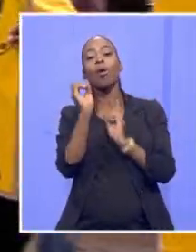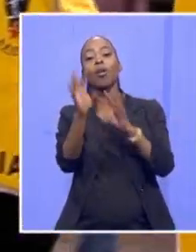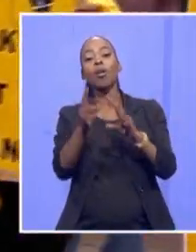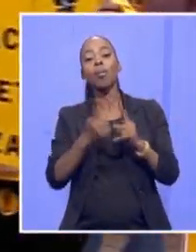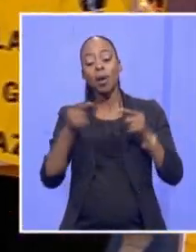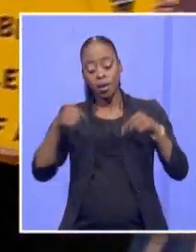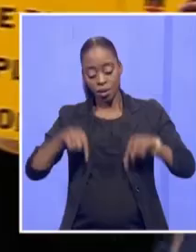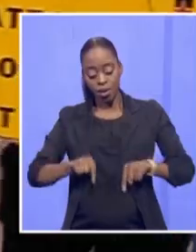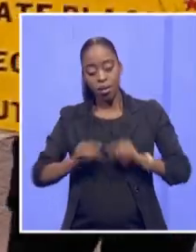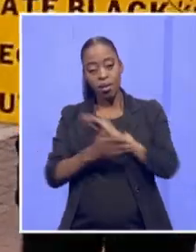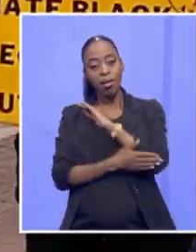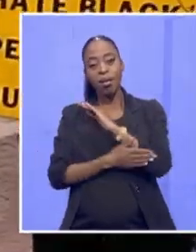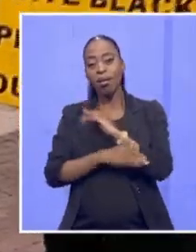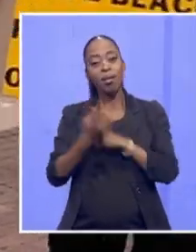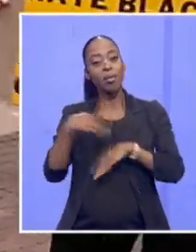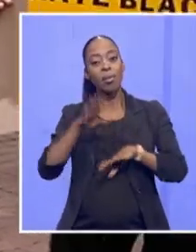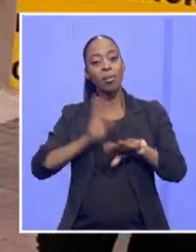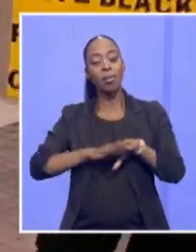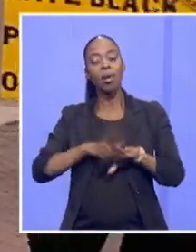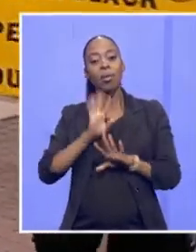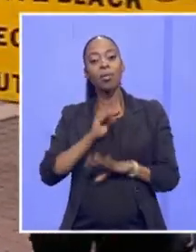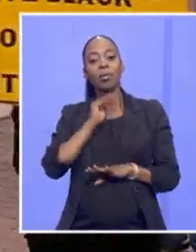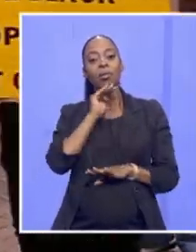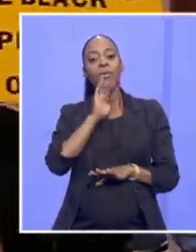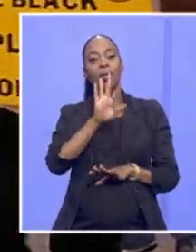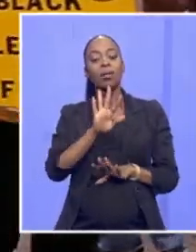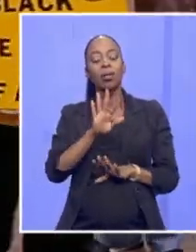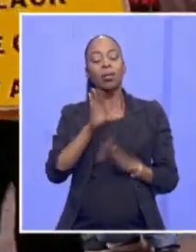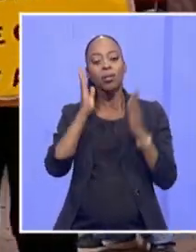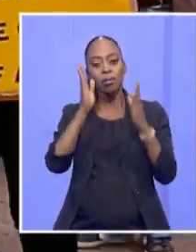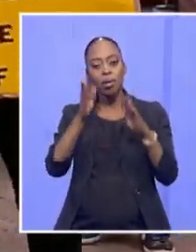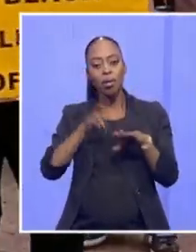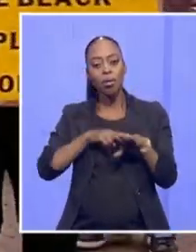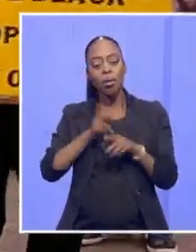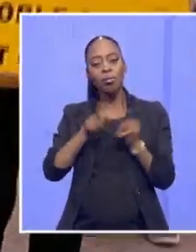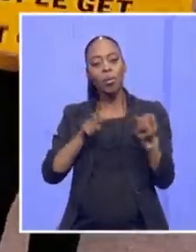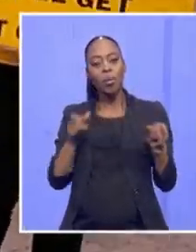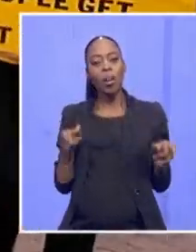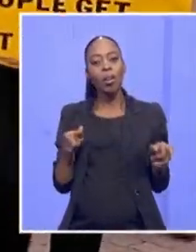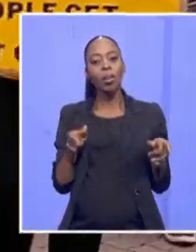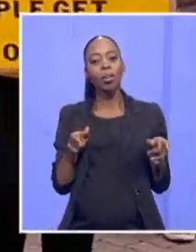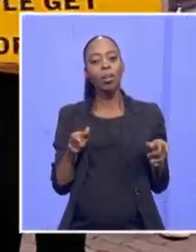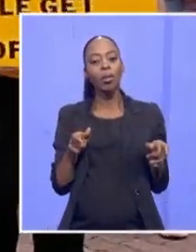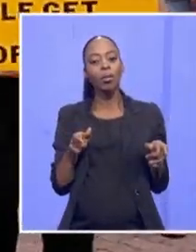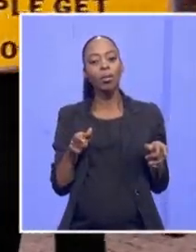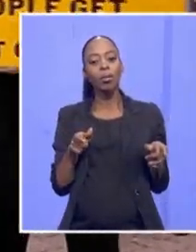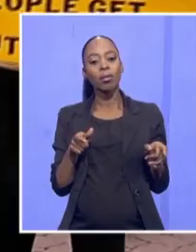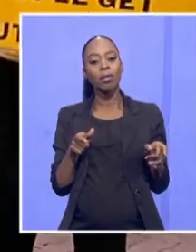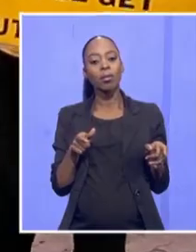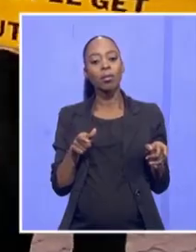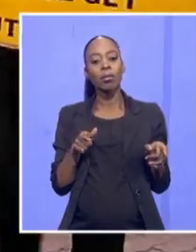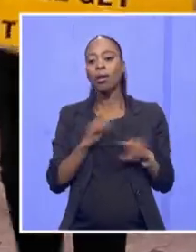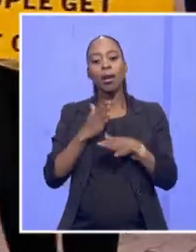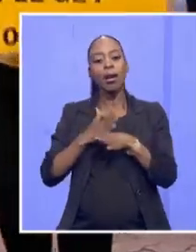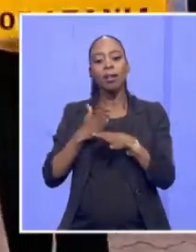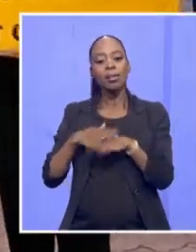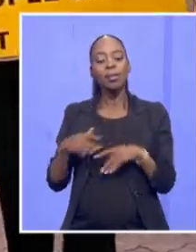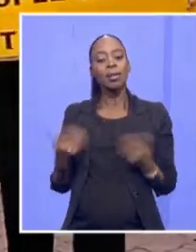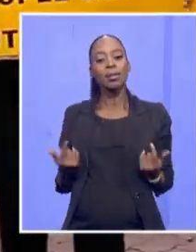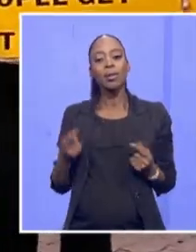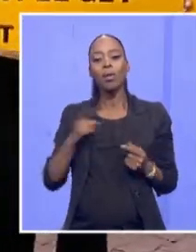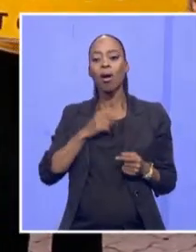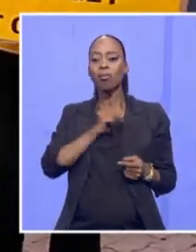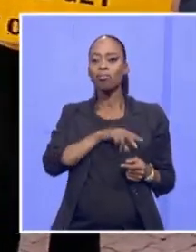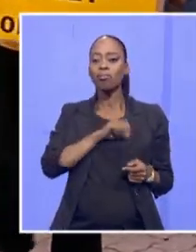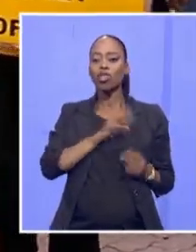home in our country anymore. We are done dealing with racists. We are done with the, I'm sorry, it's not working. You can't hurt us like